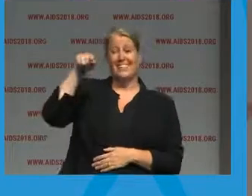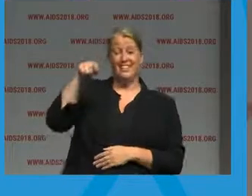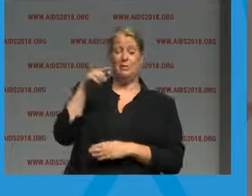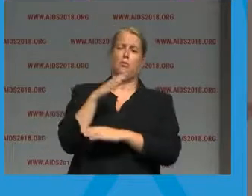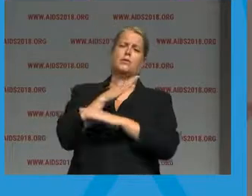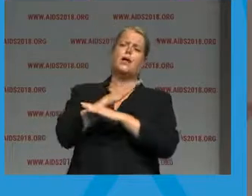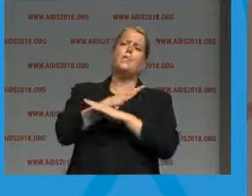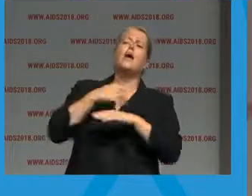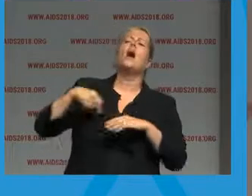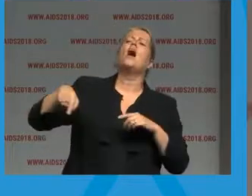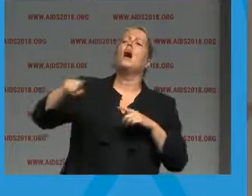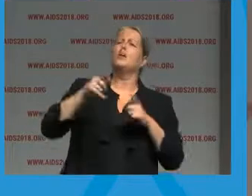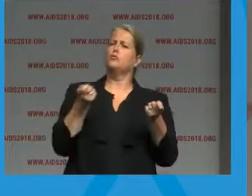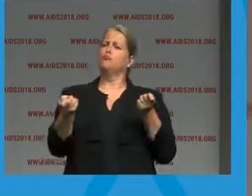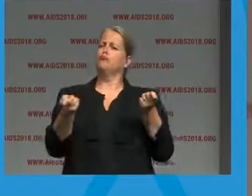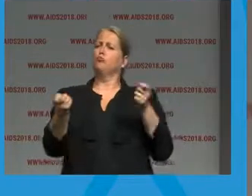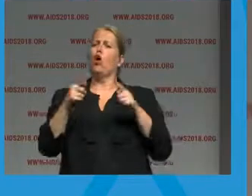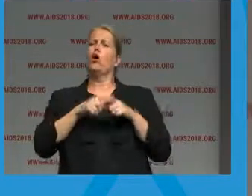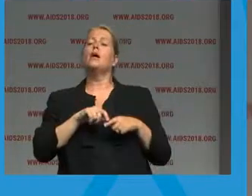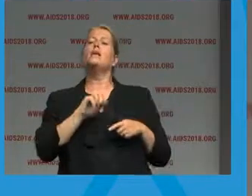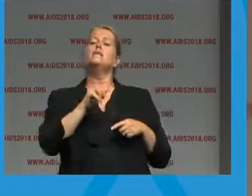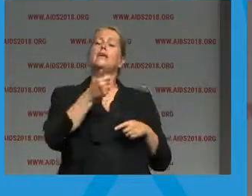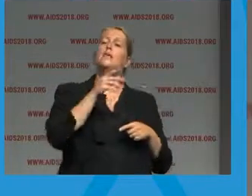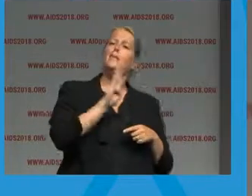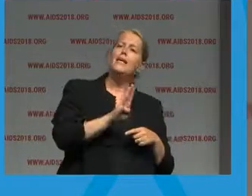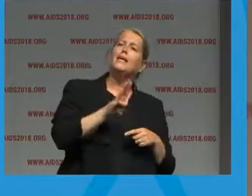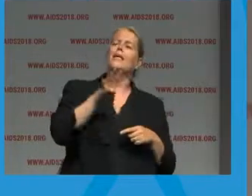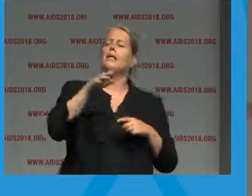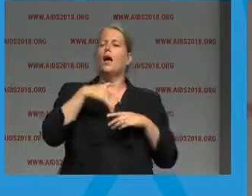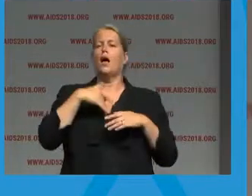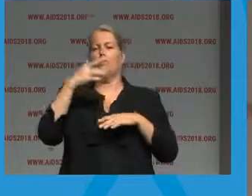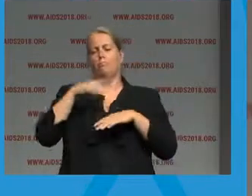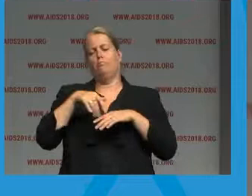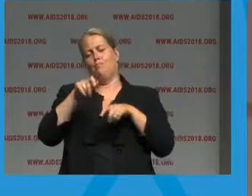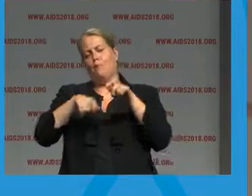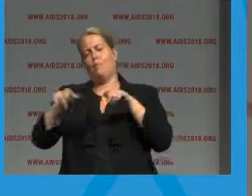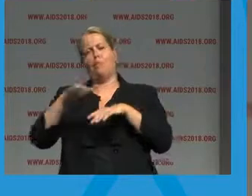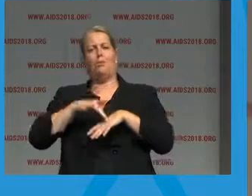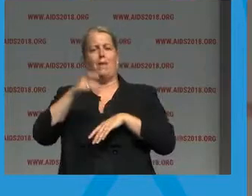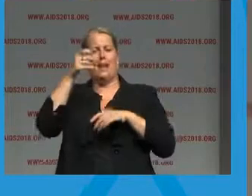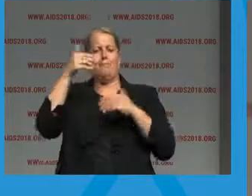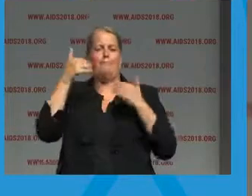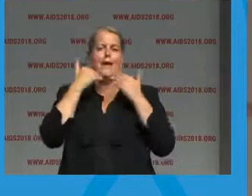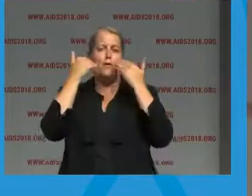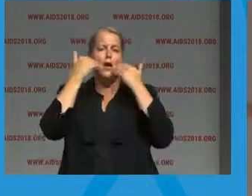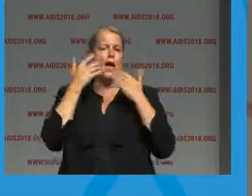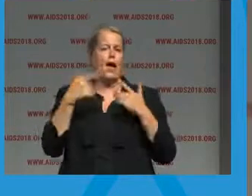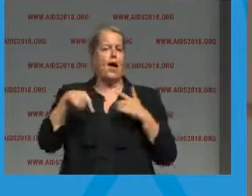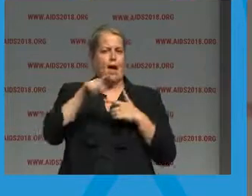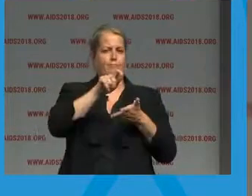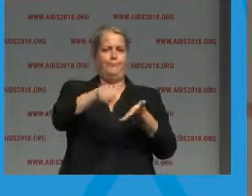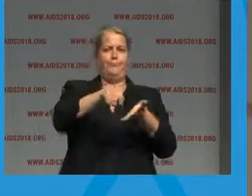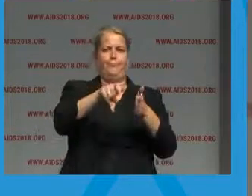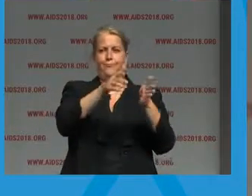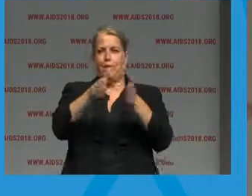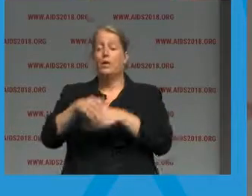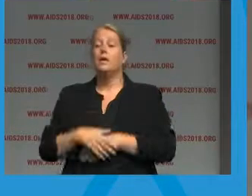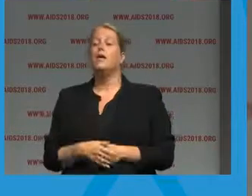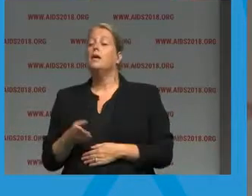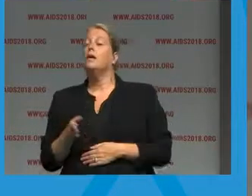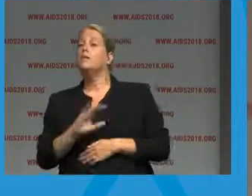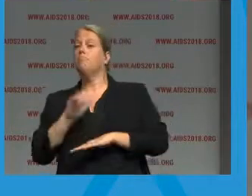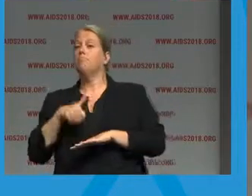Mechanism, representing TB and malaria constituencies. In addition, she's founded and national coordinator